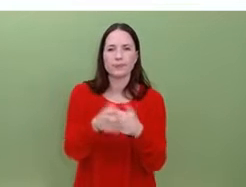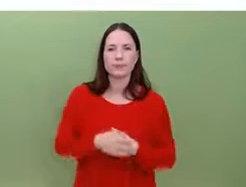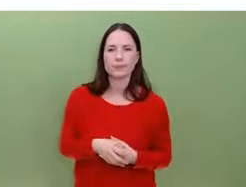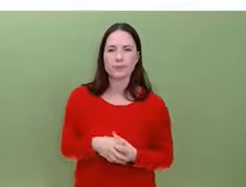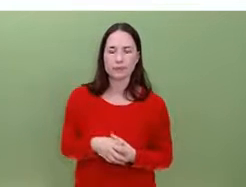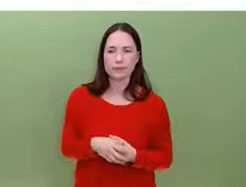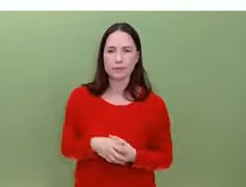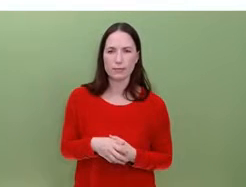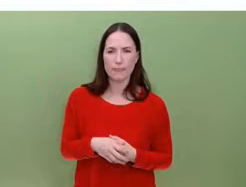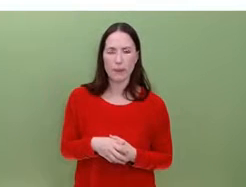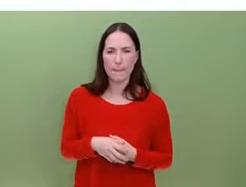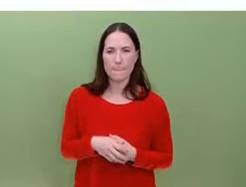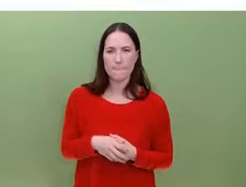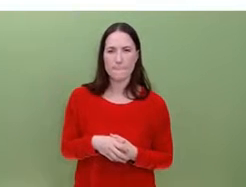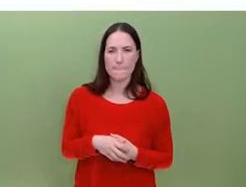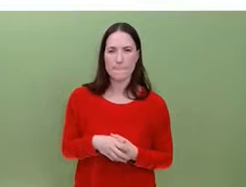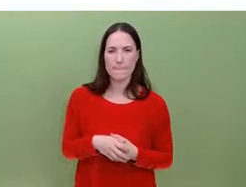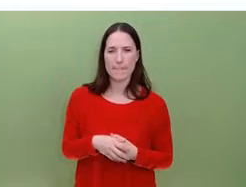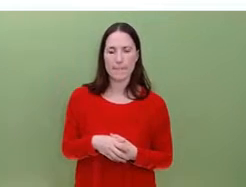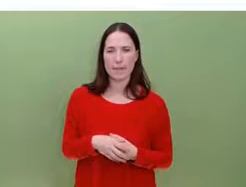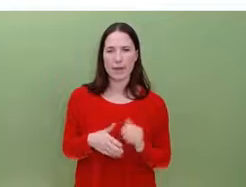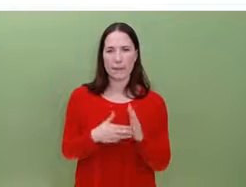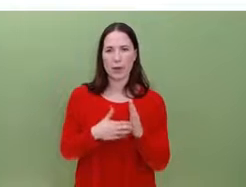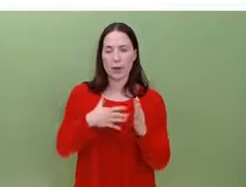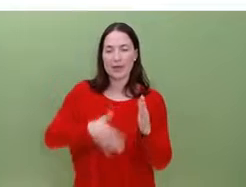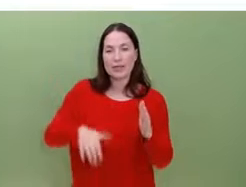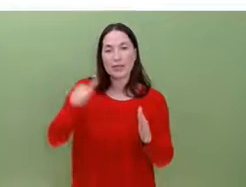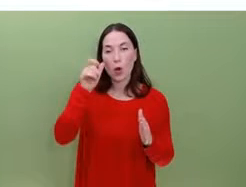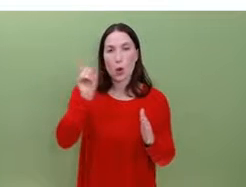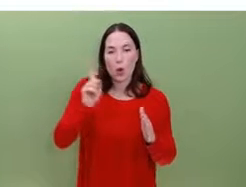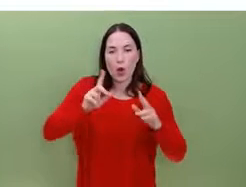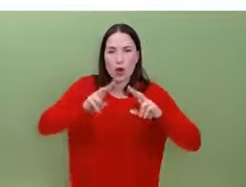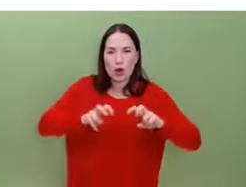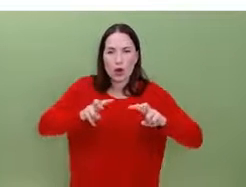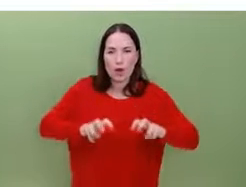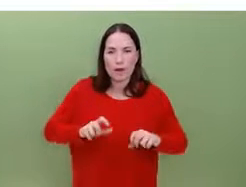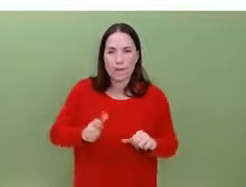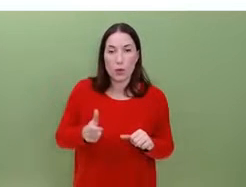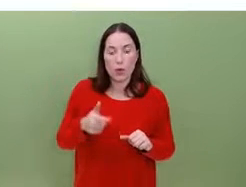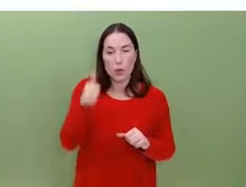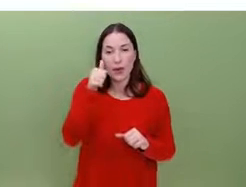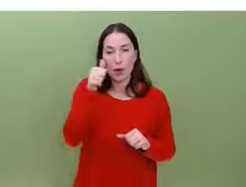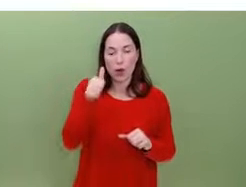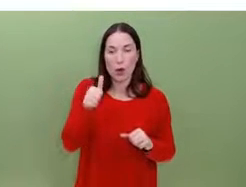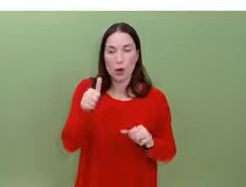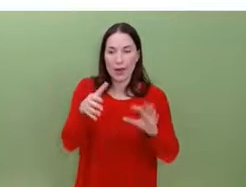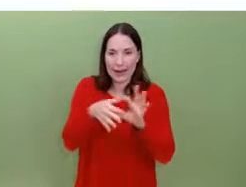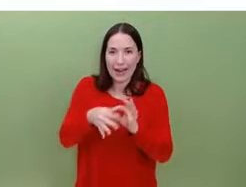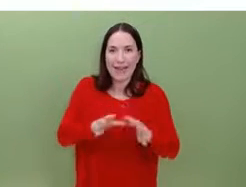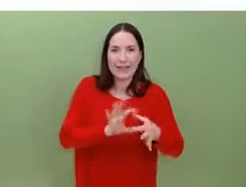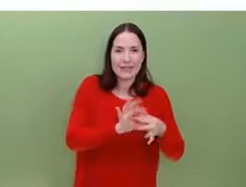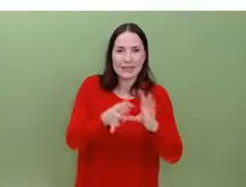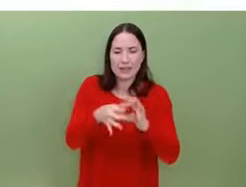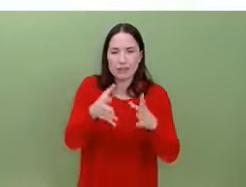totally agree. We need to know what we're looking at, don't we? Because we know that increased connectivity is really important. We've